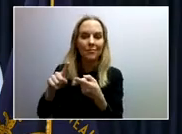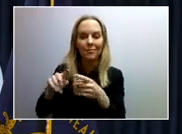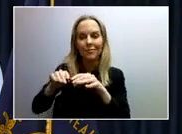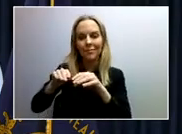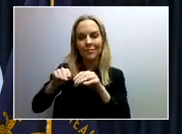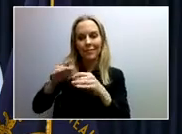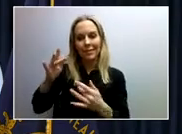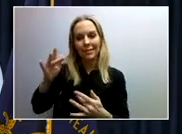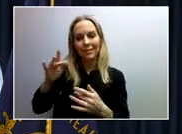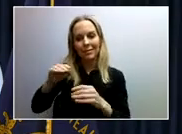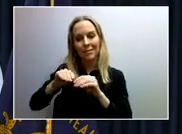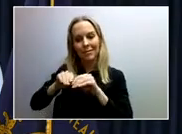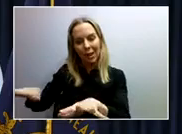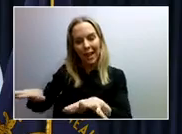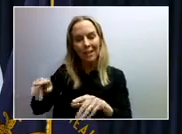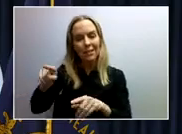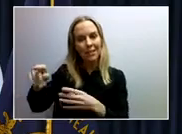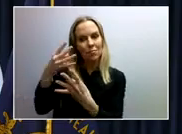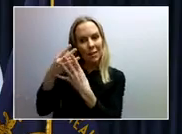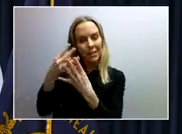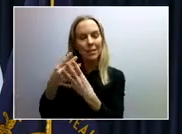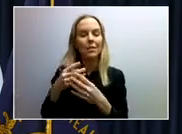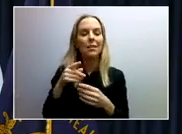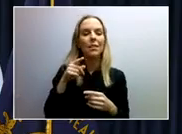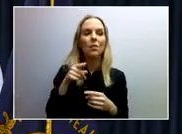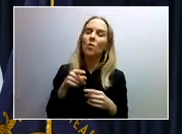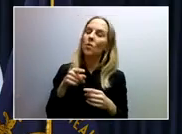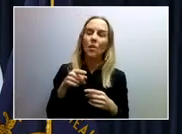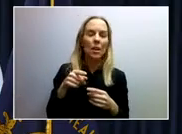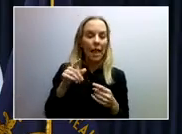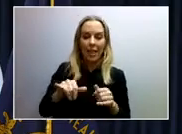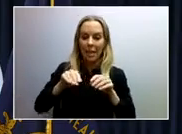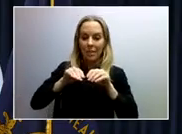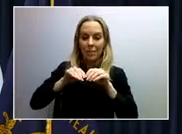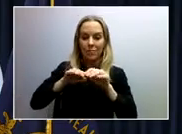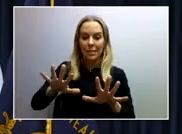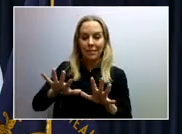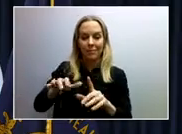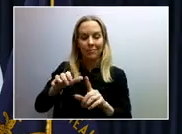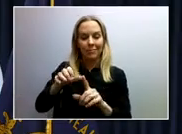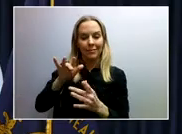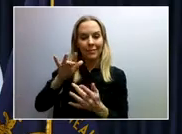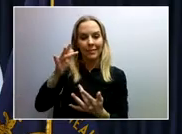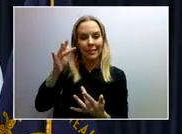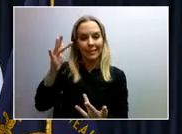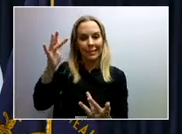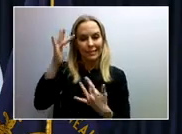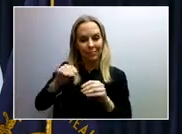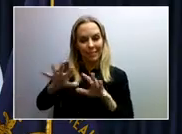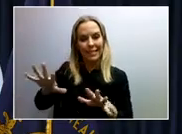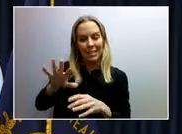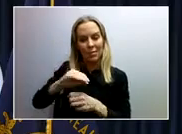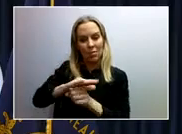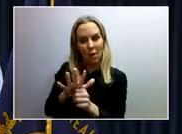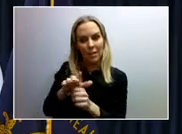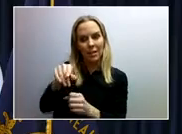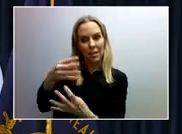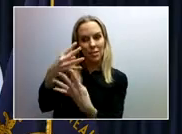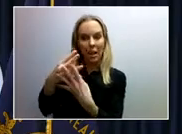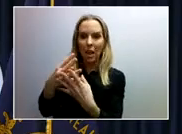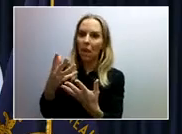this this outbreak has come on very, very quickly, and we don't know how big it is. So the very first thing we've